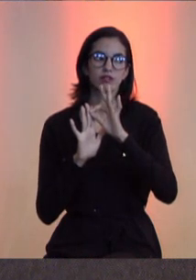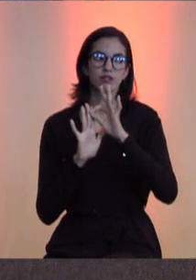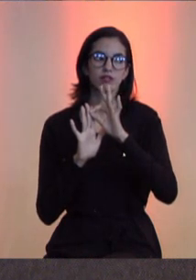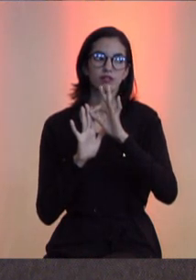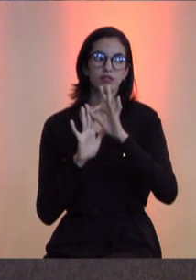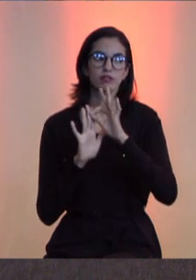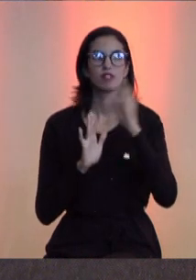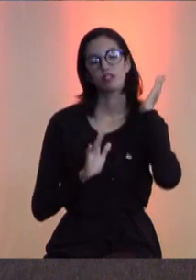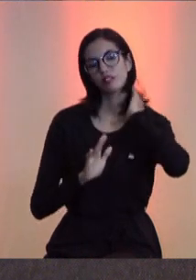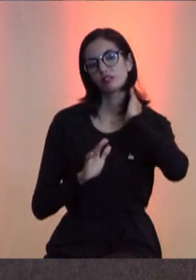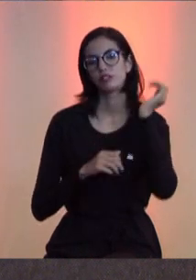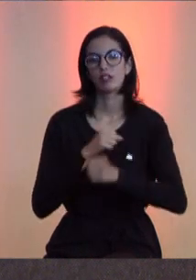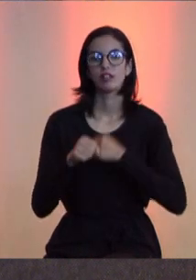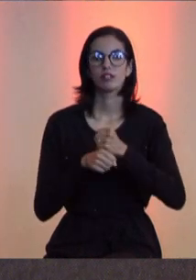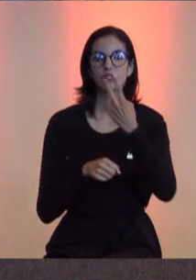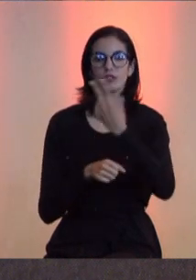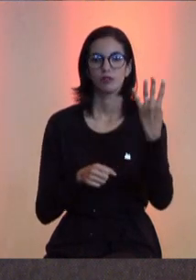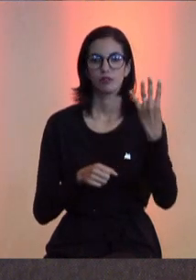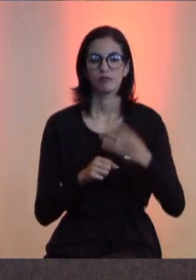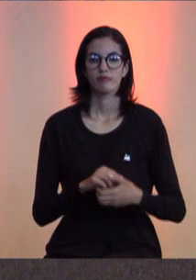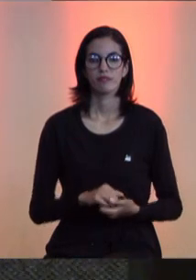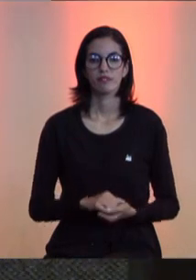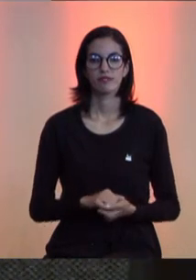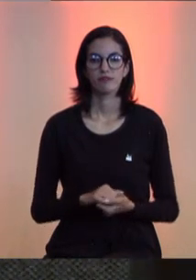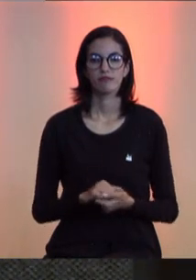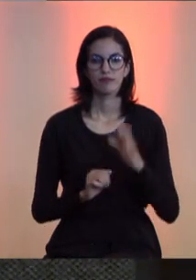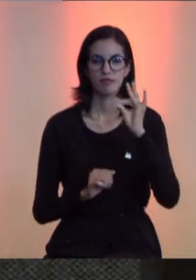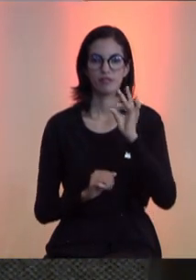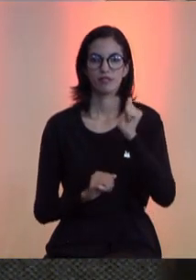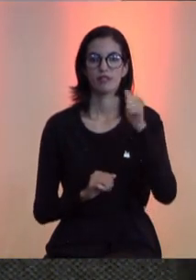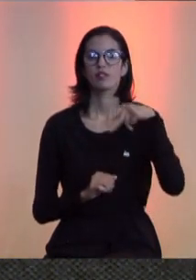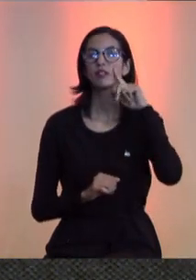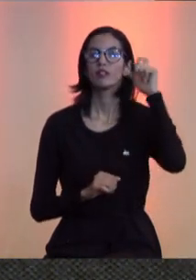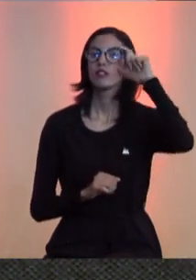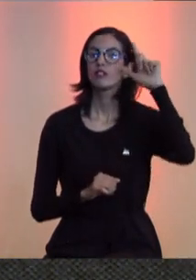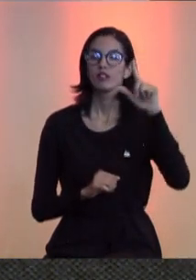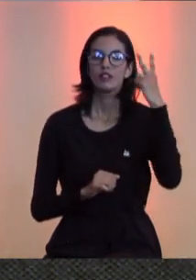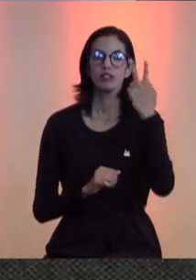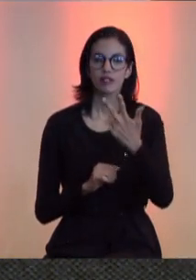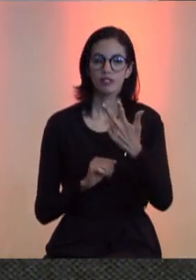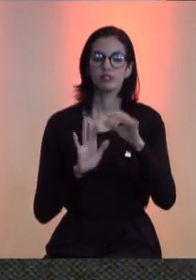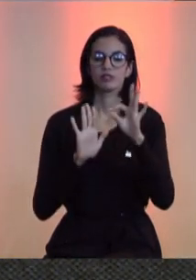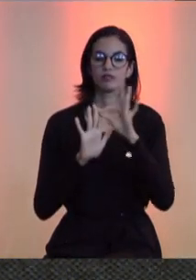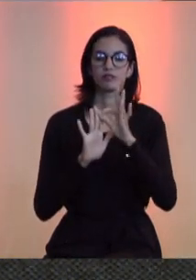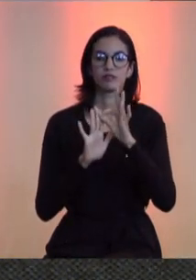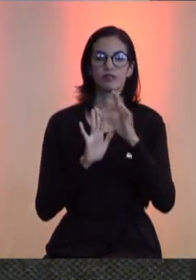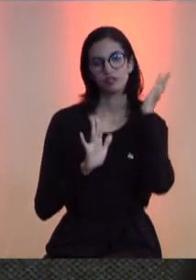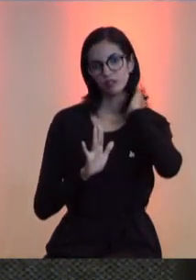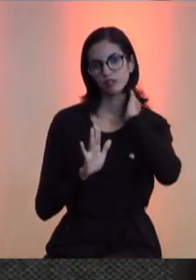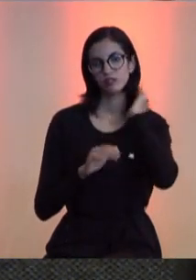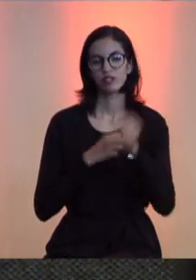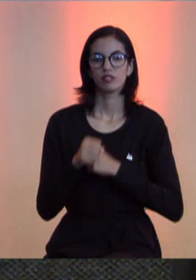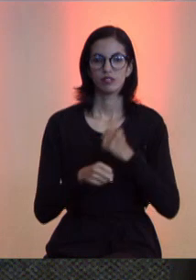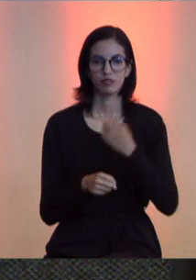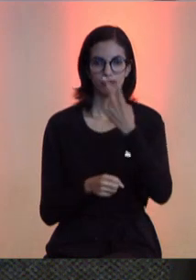16 to 24. Desde el 16 al 24. Of Daniel 3. De Daniel 3. Let's pray before we read it. Oremos antes de leerlo.